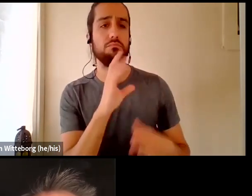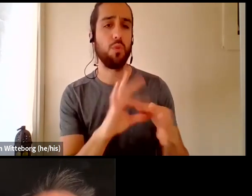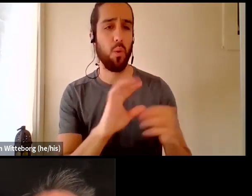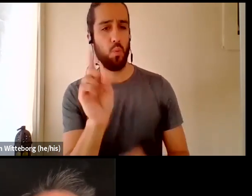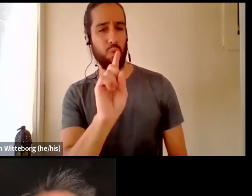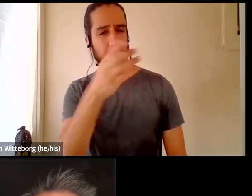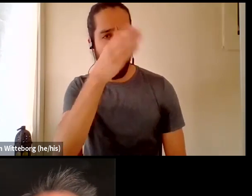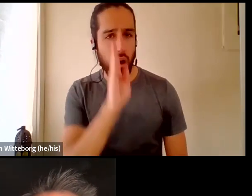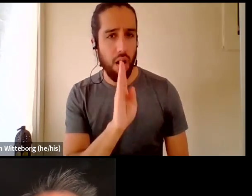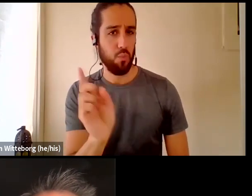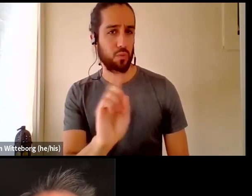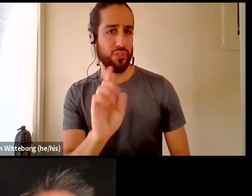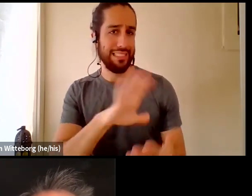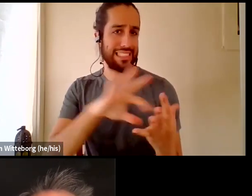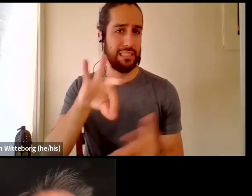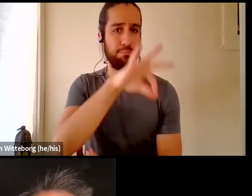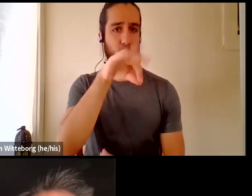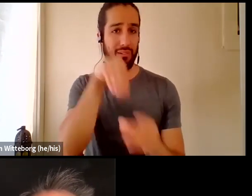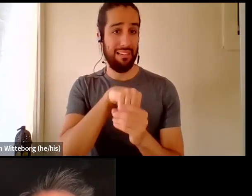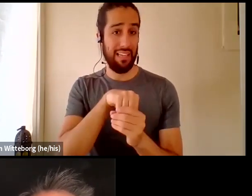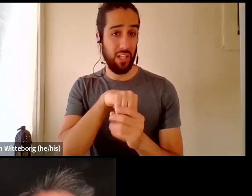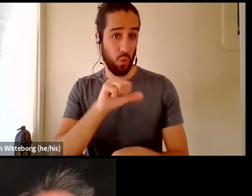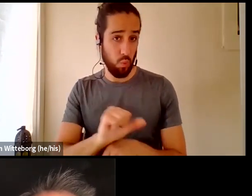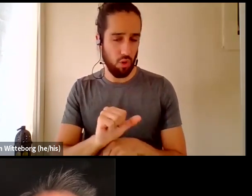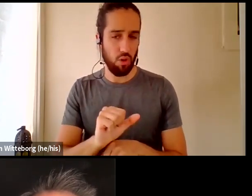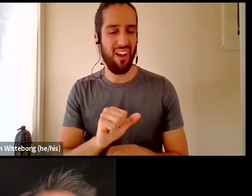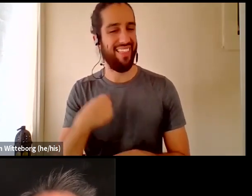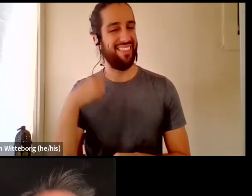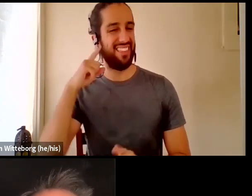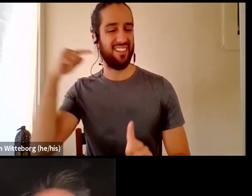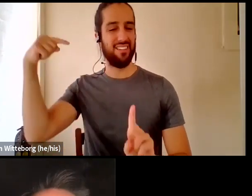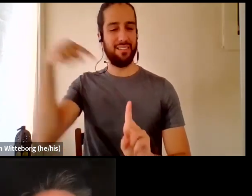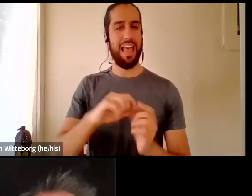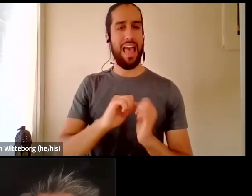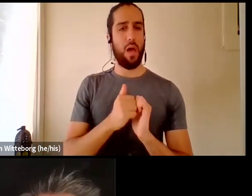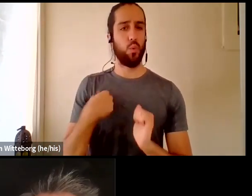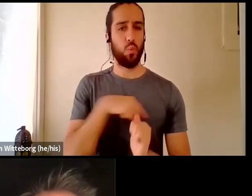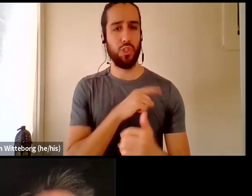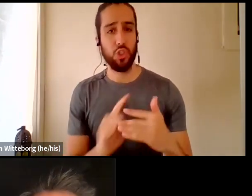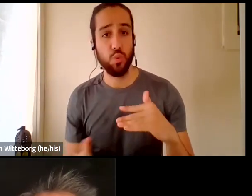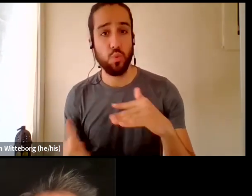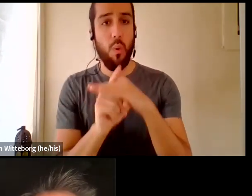talking about, is how do we show up and listen and see